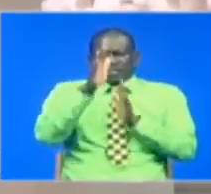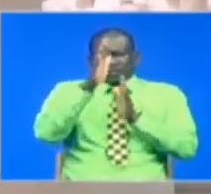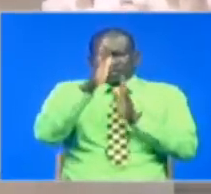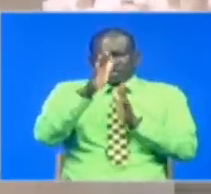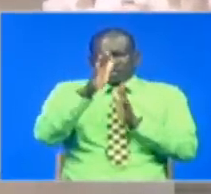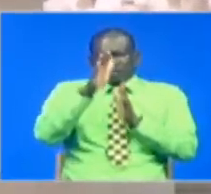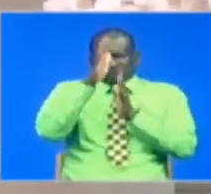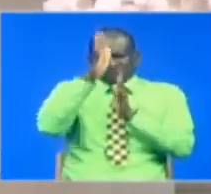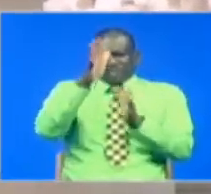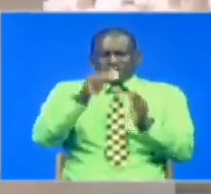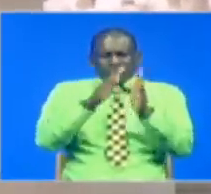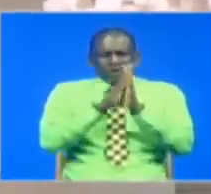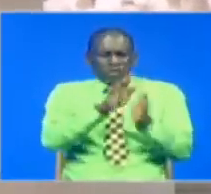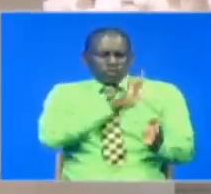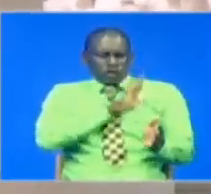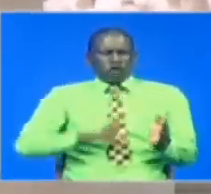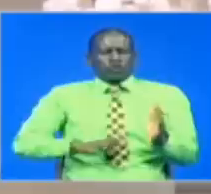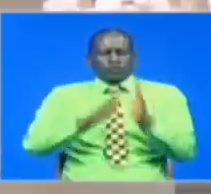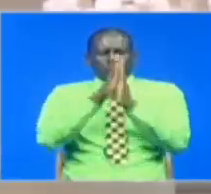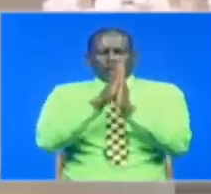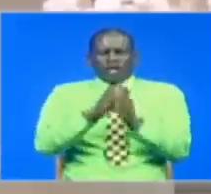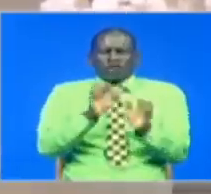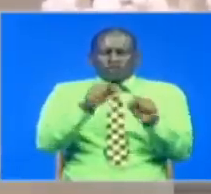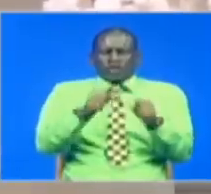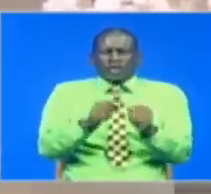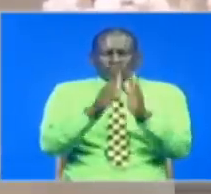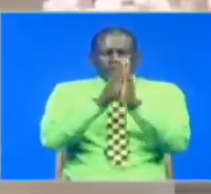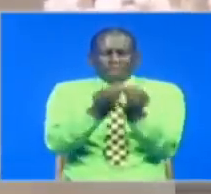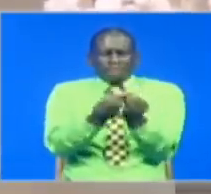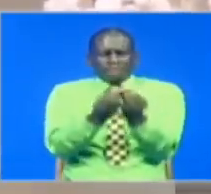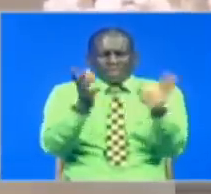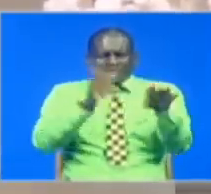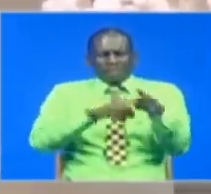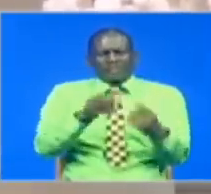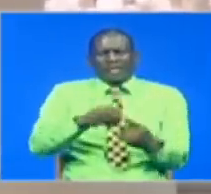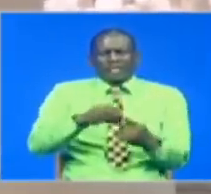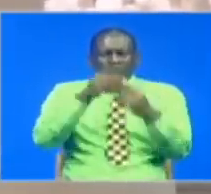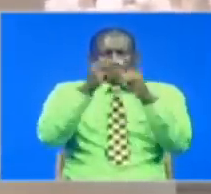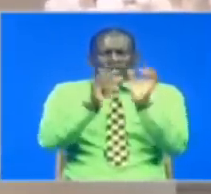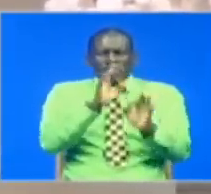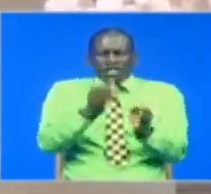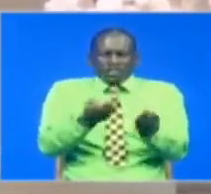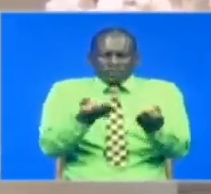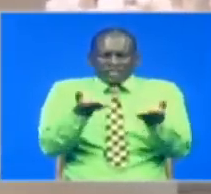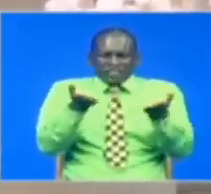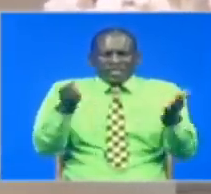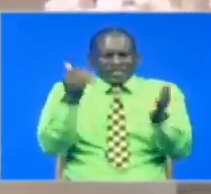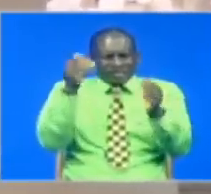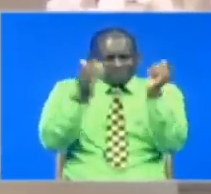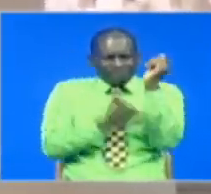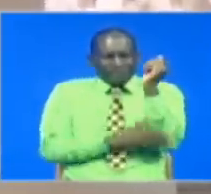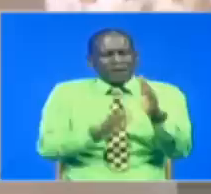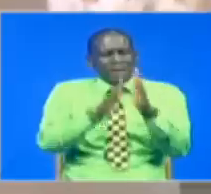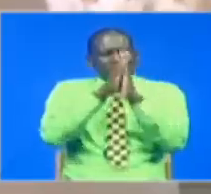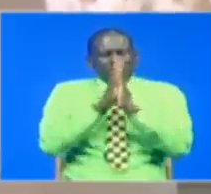times, especially mambo kikiumana, unasema mara saba.